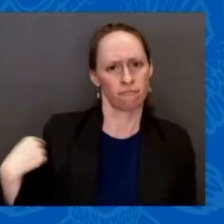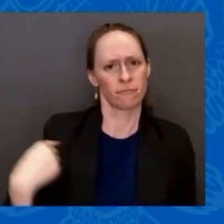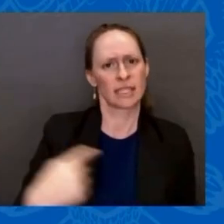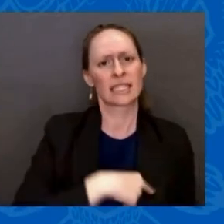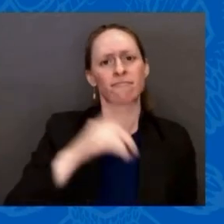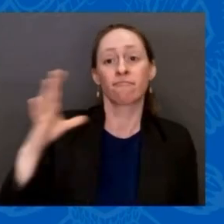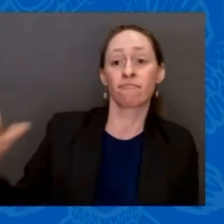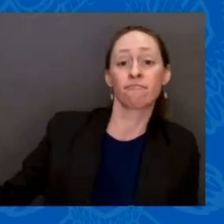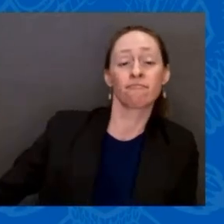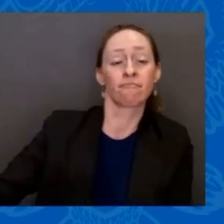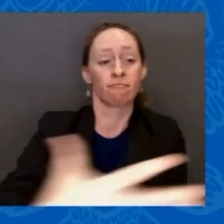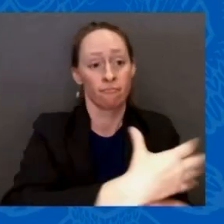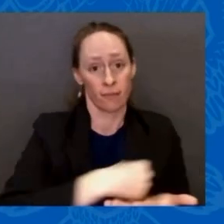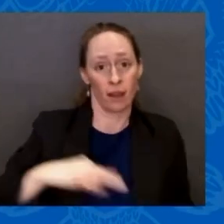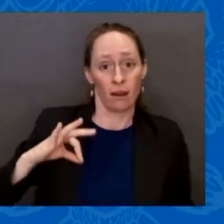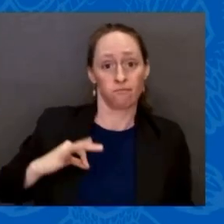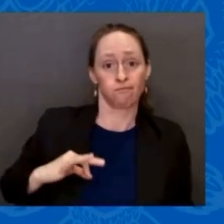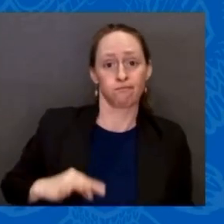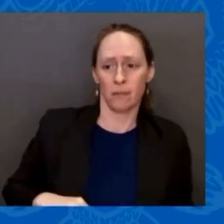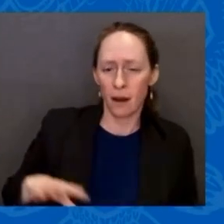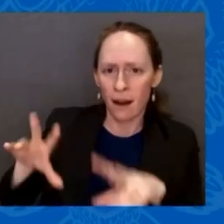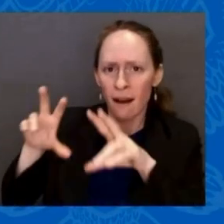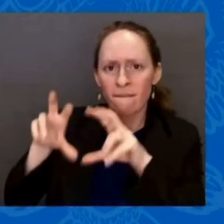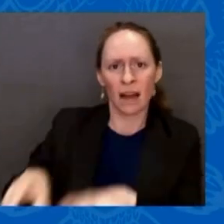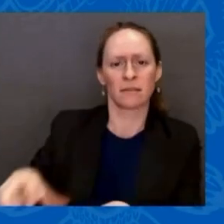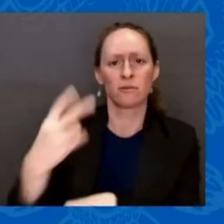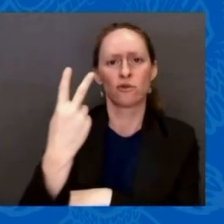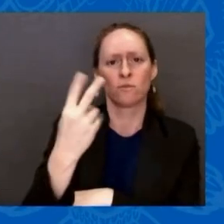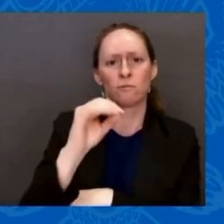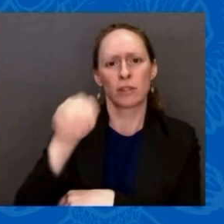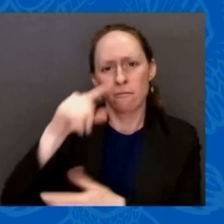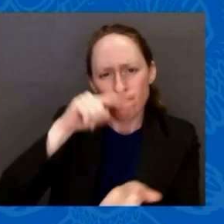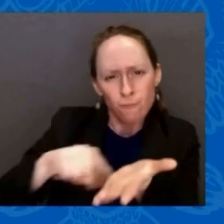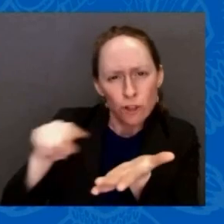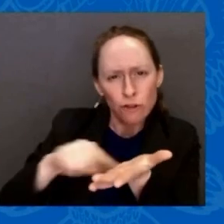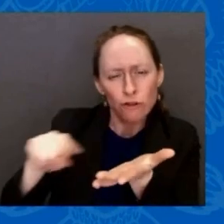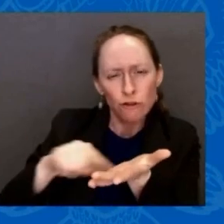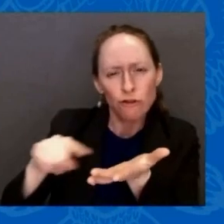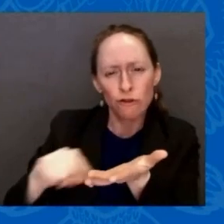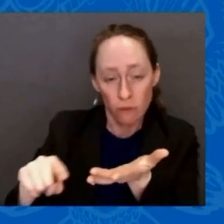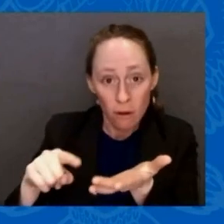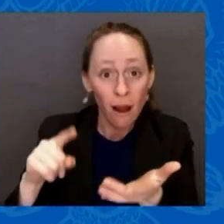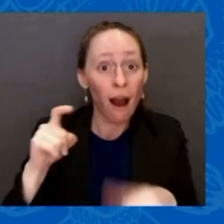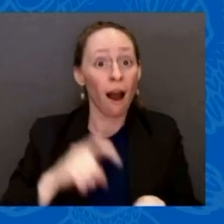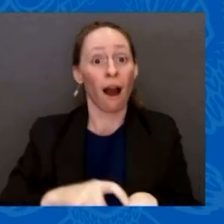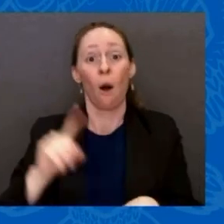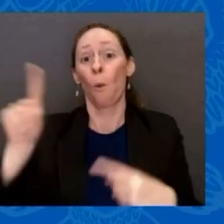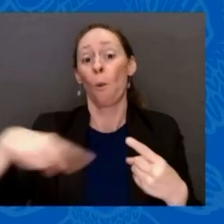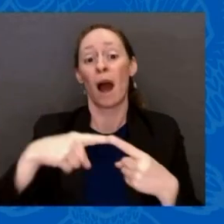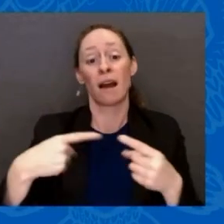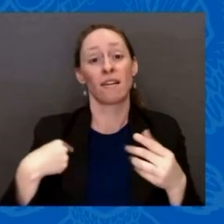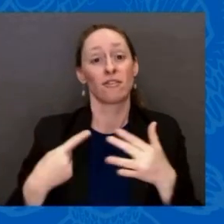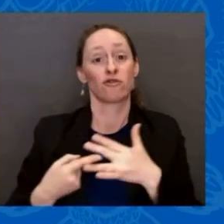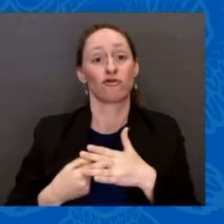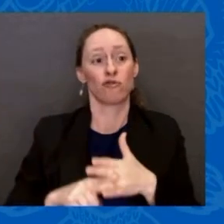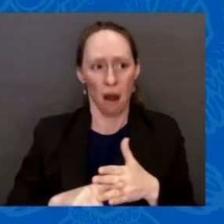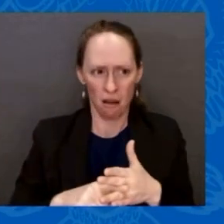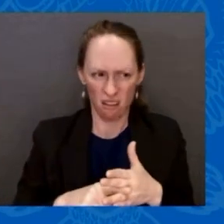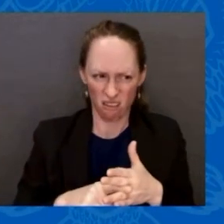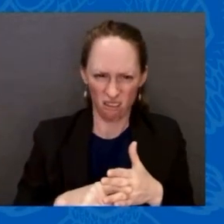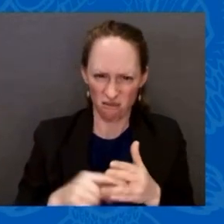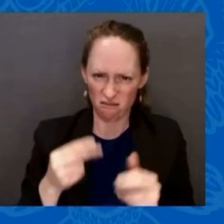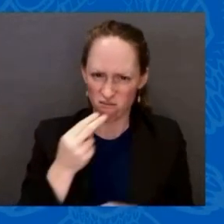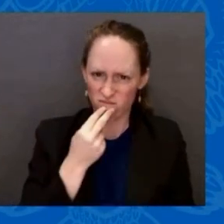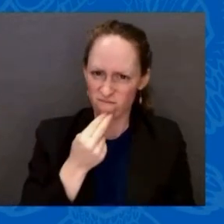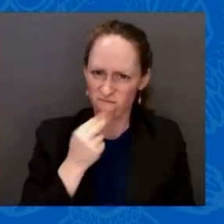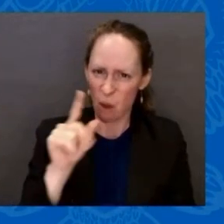time I came to office, that was down to 0.7%. We used to be number one in the world in research and development.